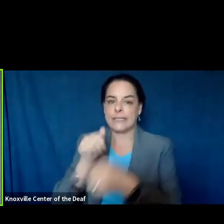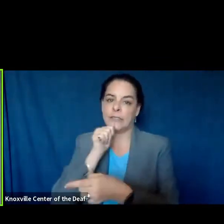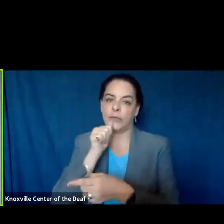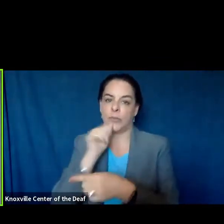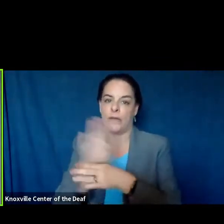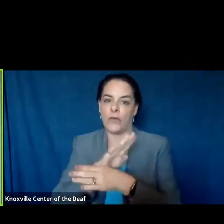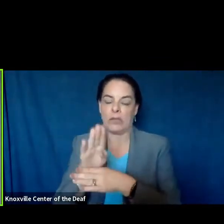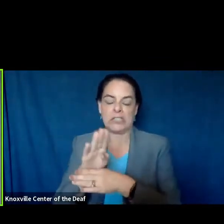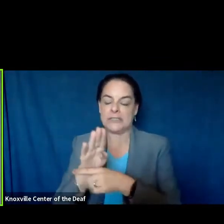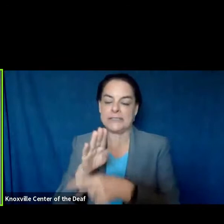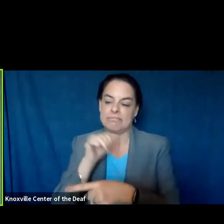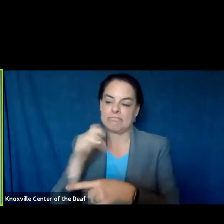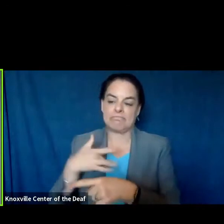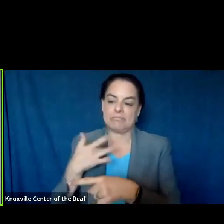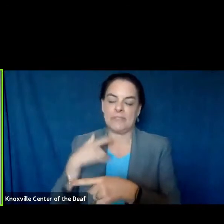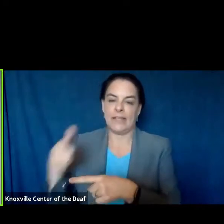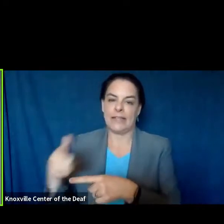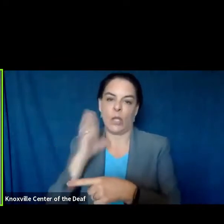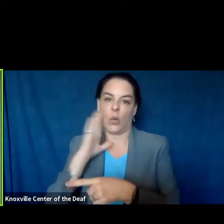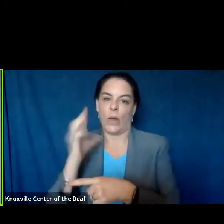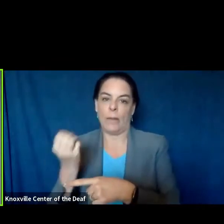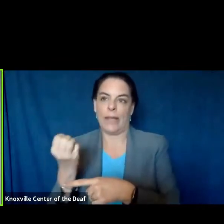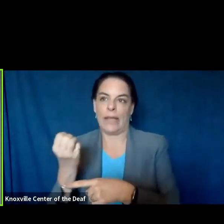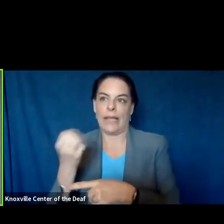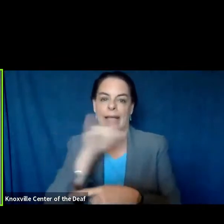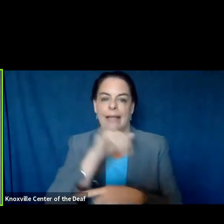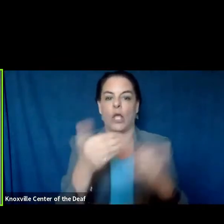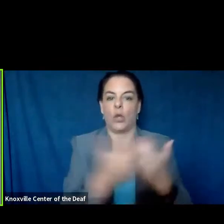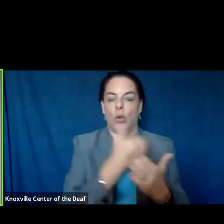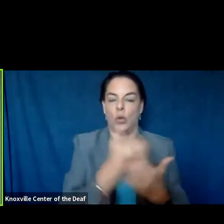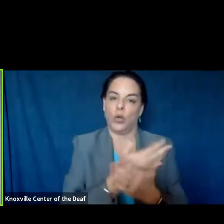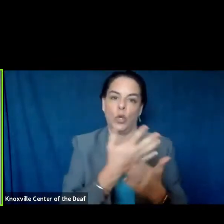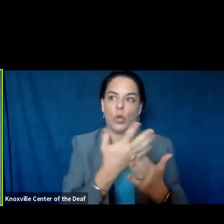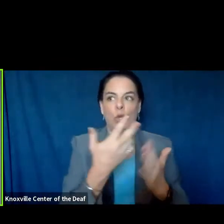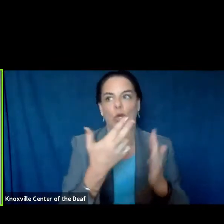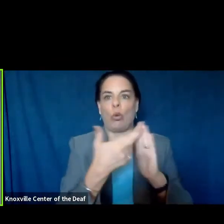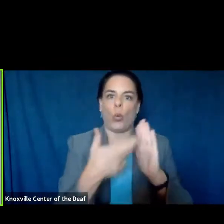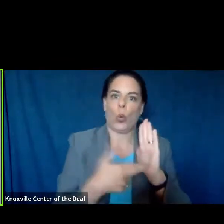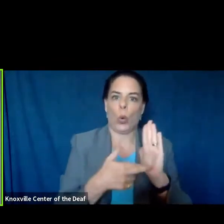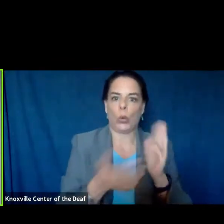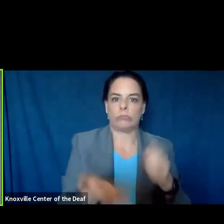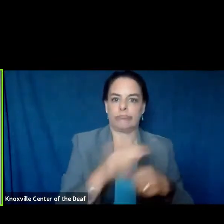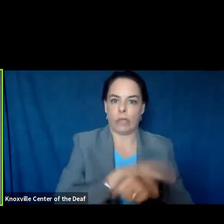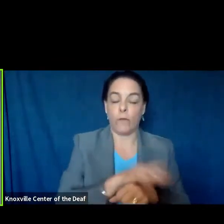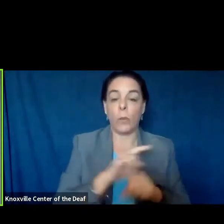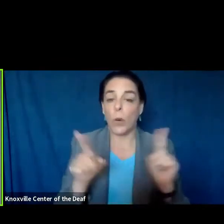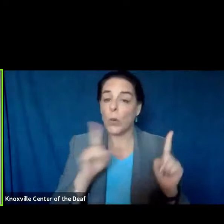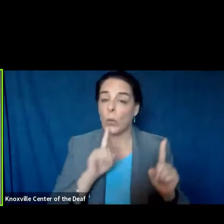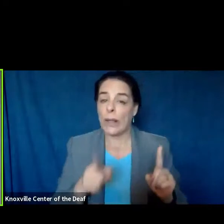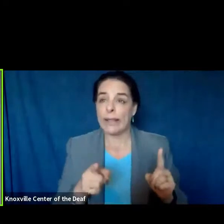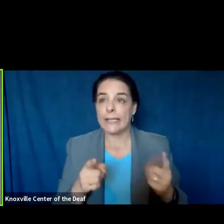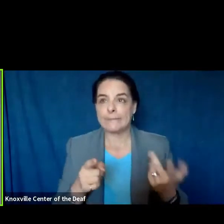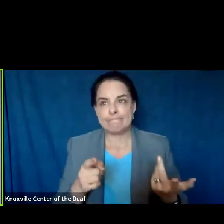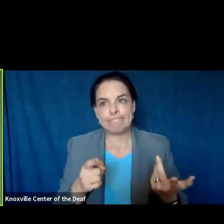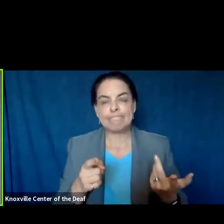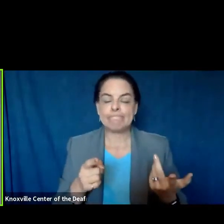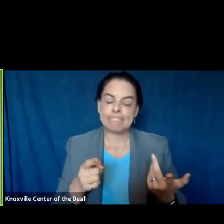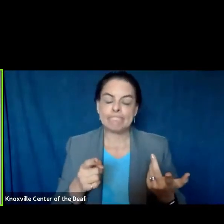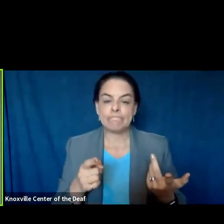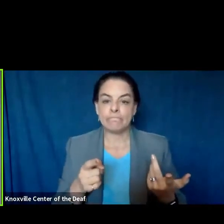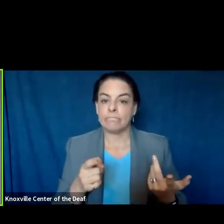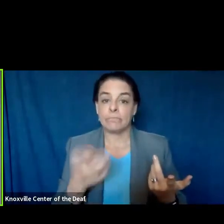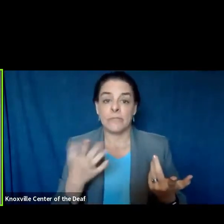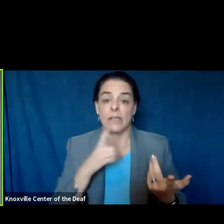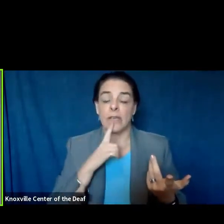that would fall into what the new regulation covers. But really, let's get to the